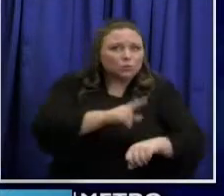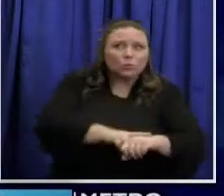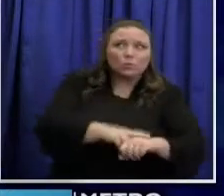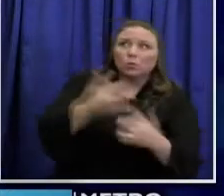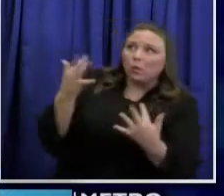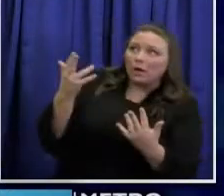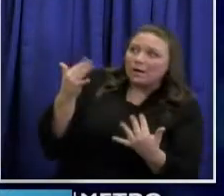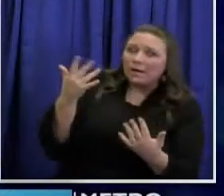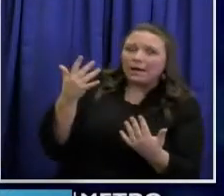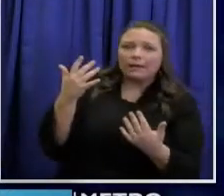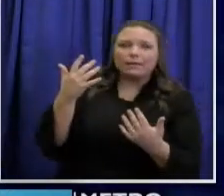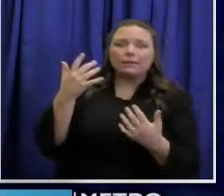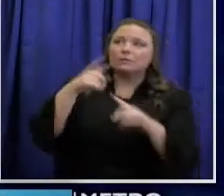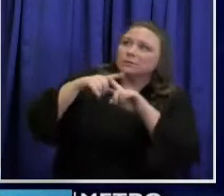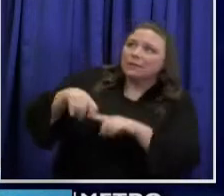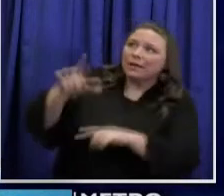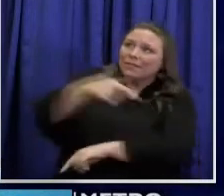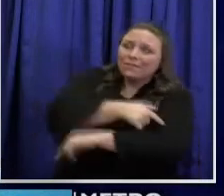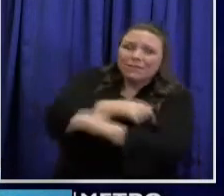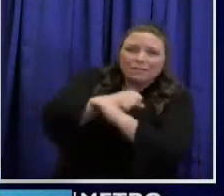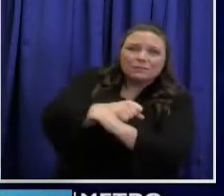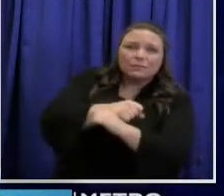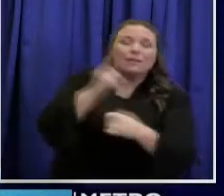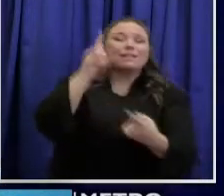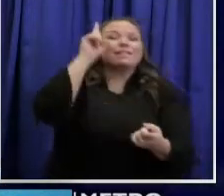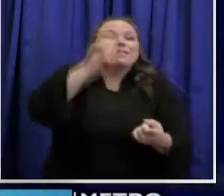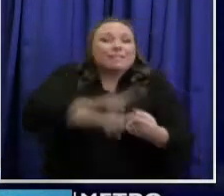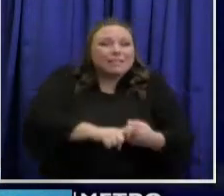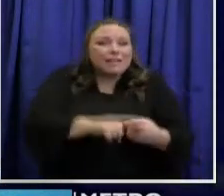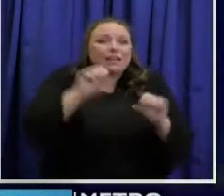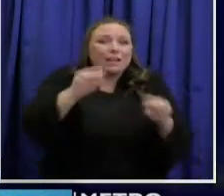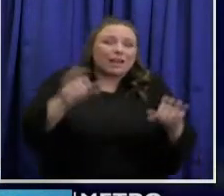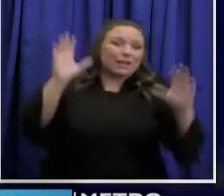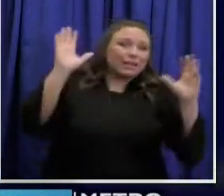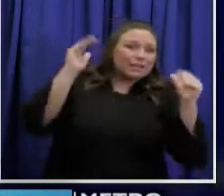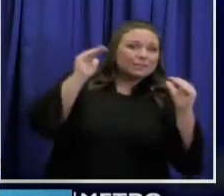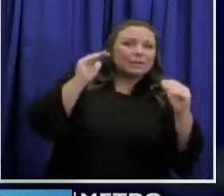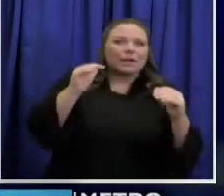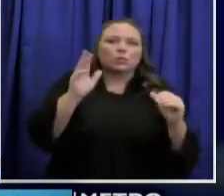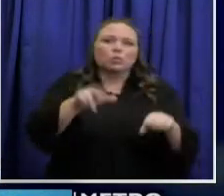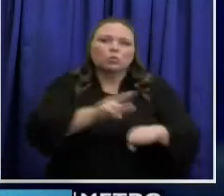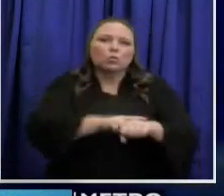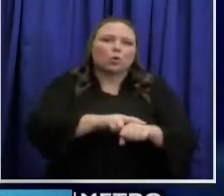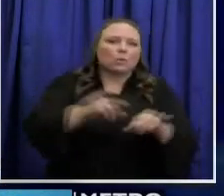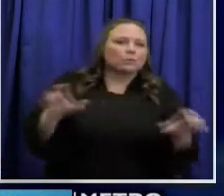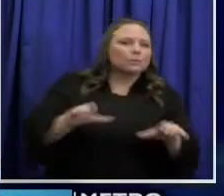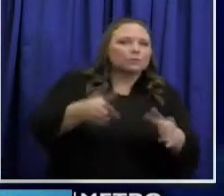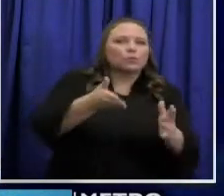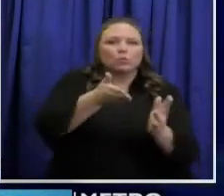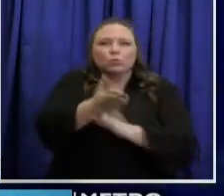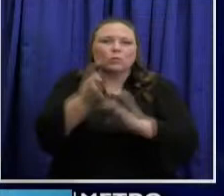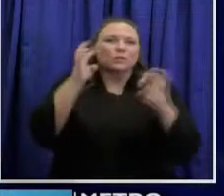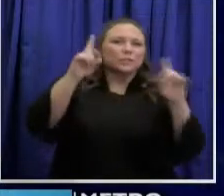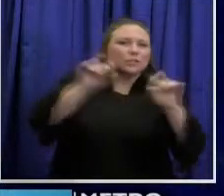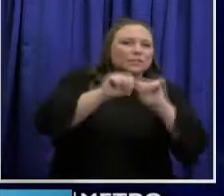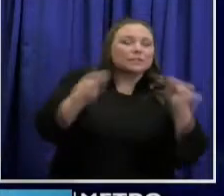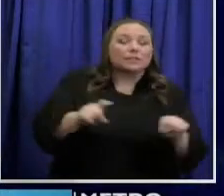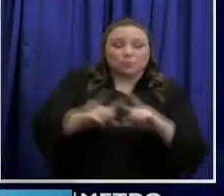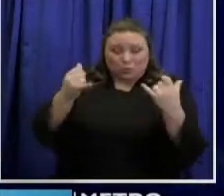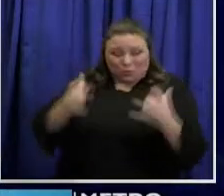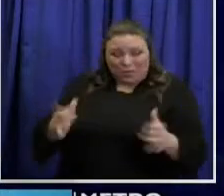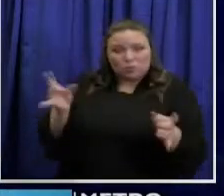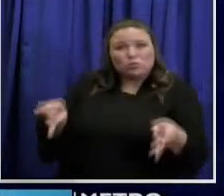and we can really expect normal performance out of our ed system. But in this period of crisis, we are